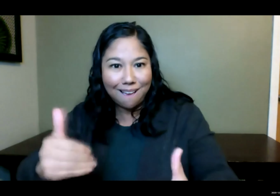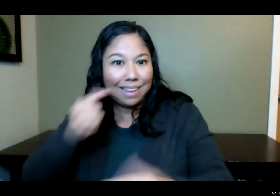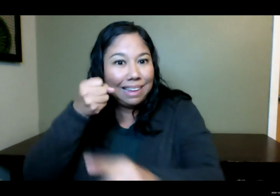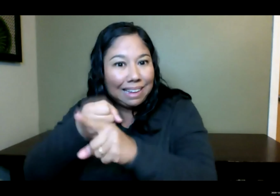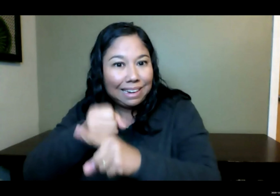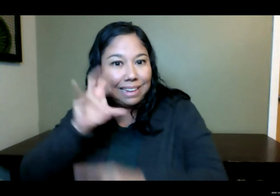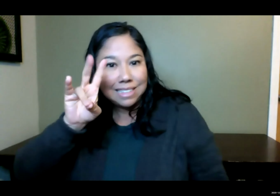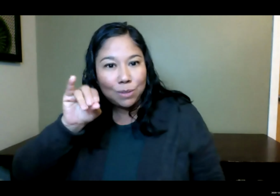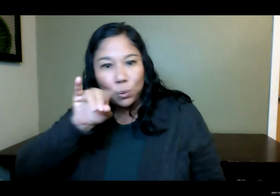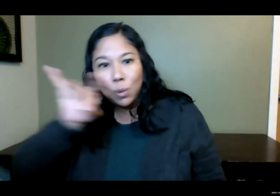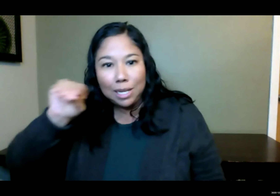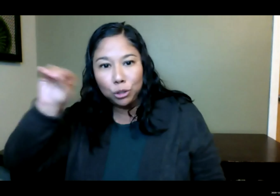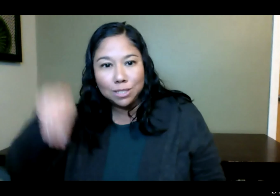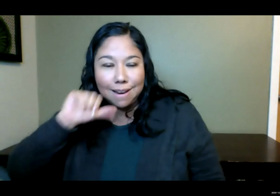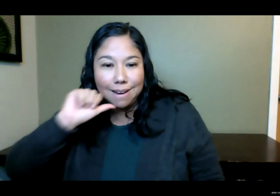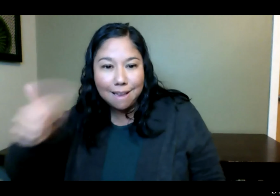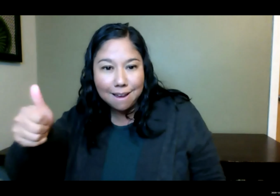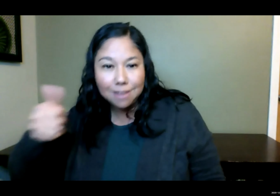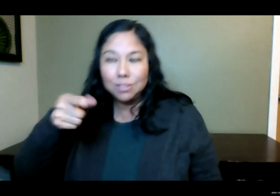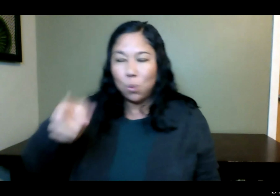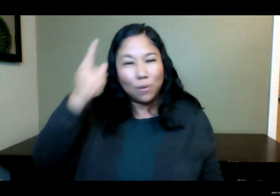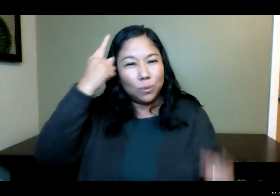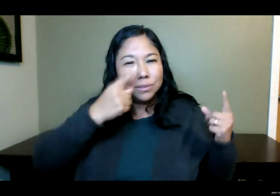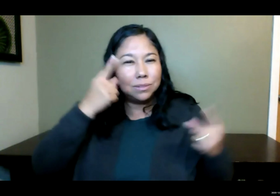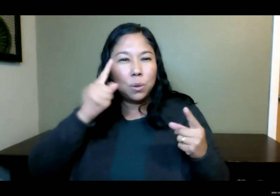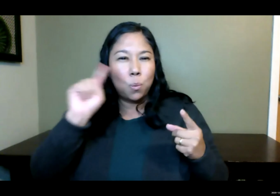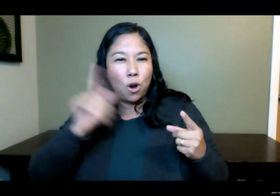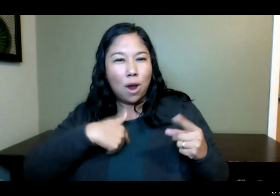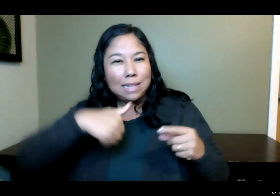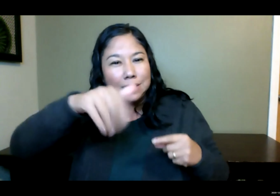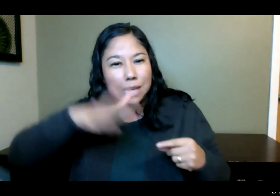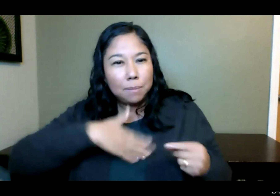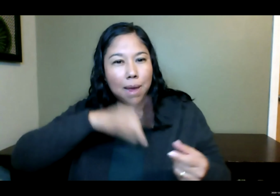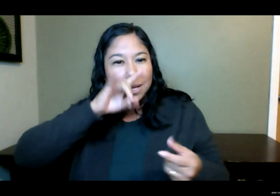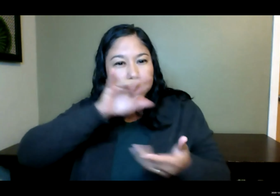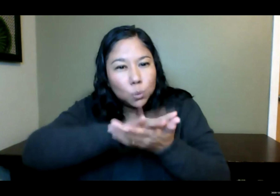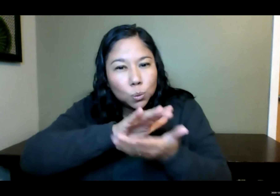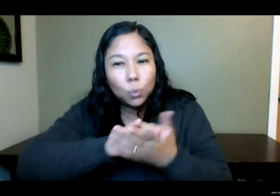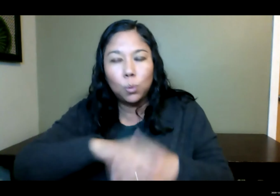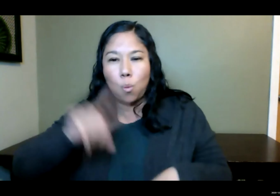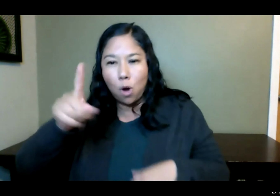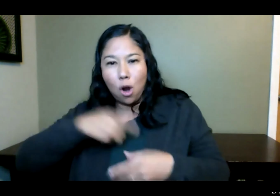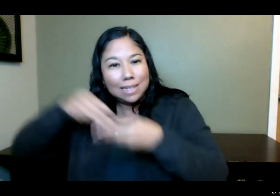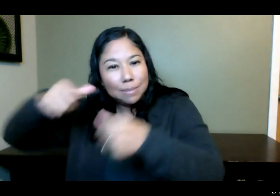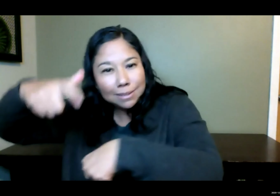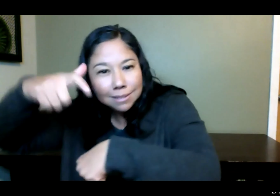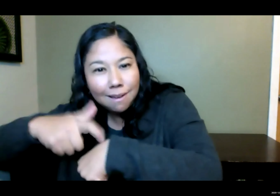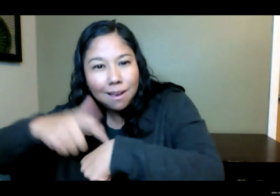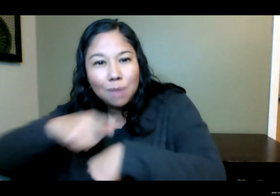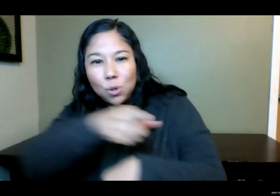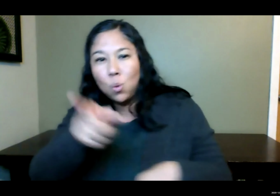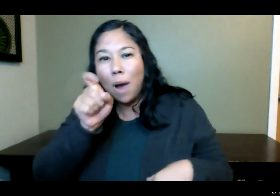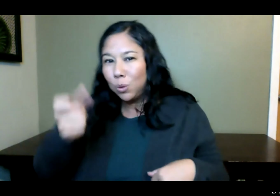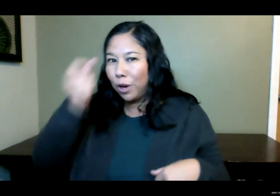interact with, where your kids go to school, where you spend time, just to understand whether or not you will continue